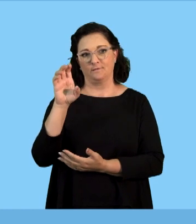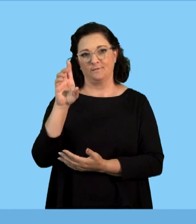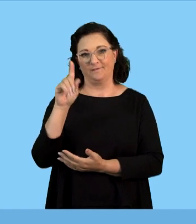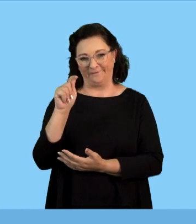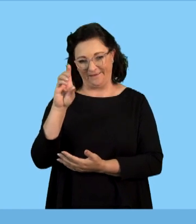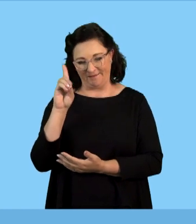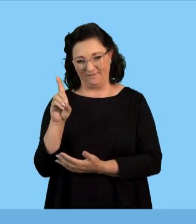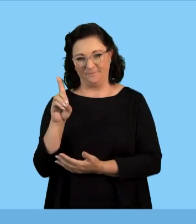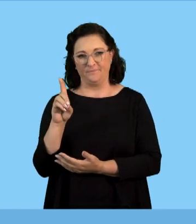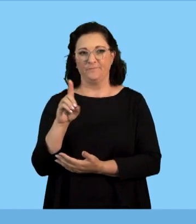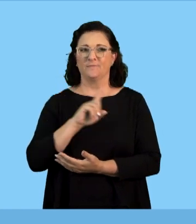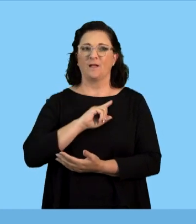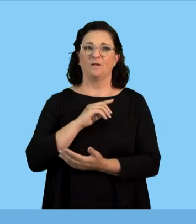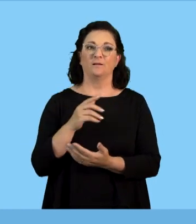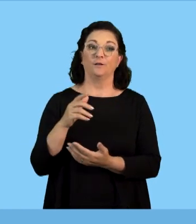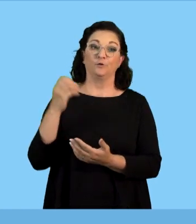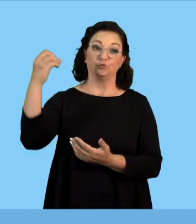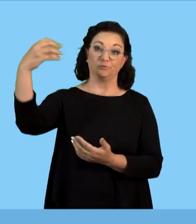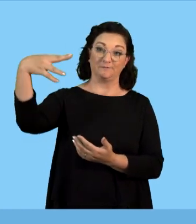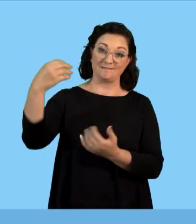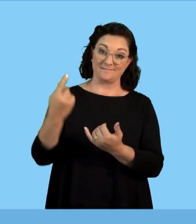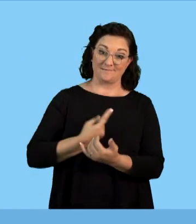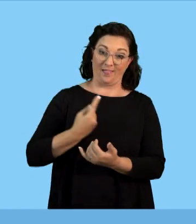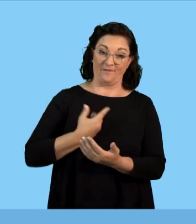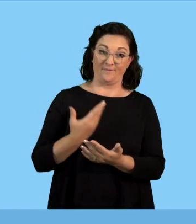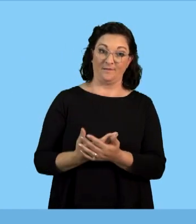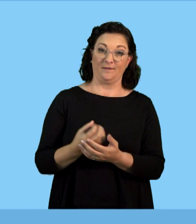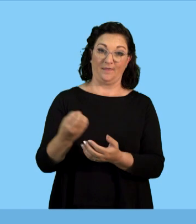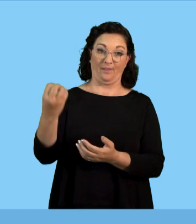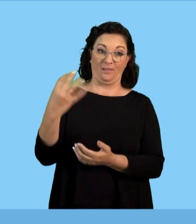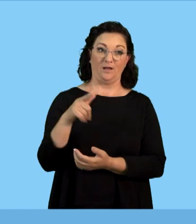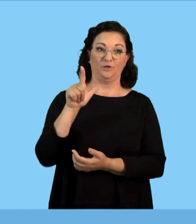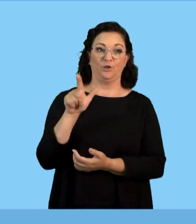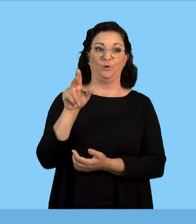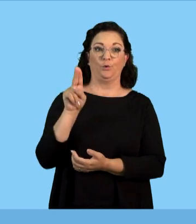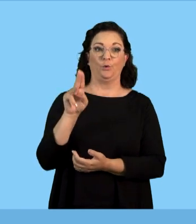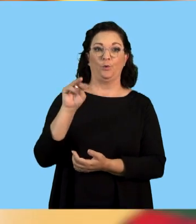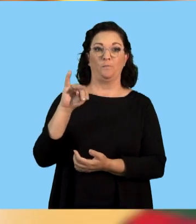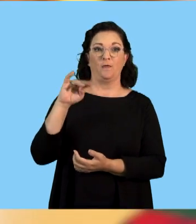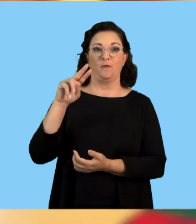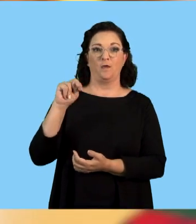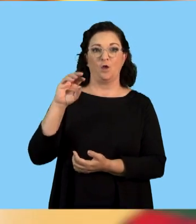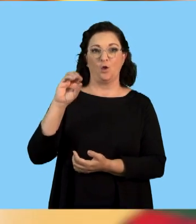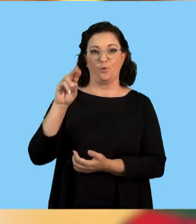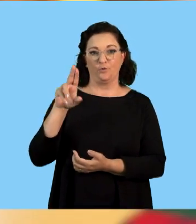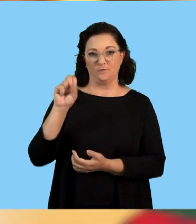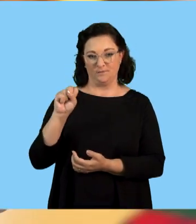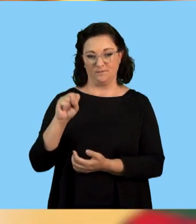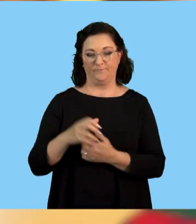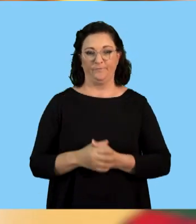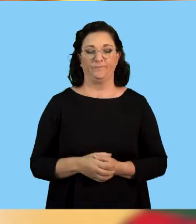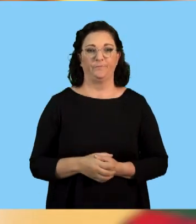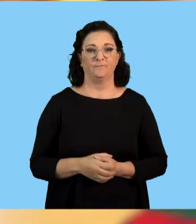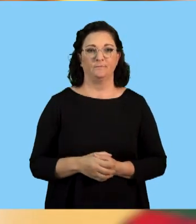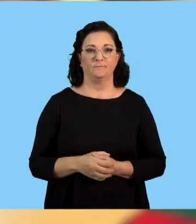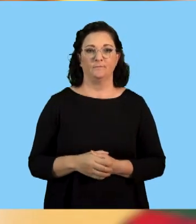emit or able to produce the light, that object is said to be a luminous object. Now,